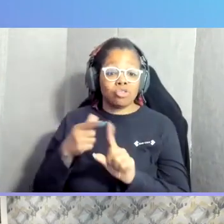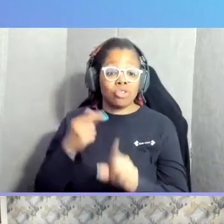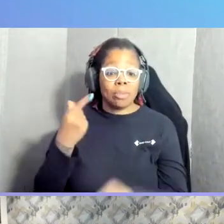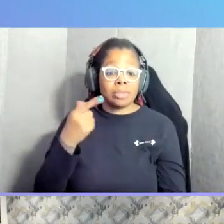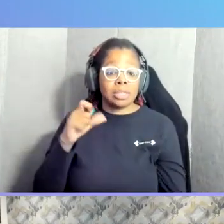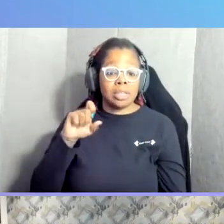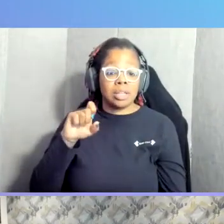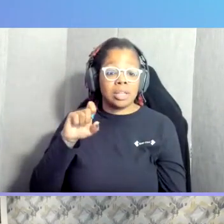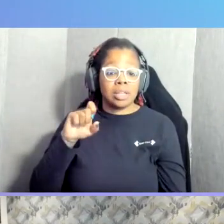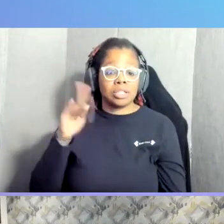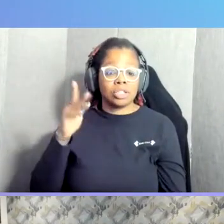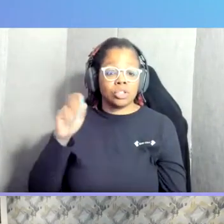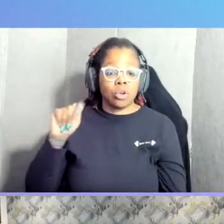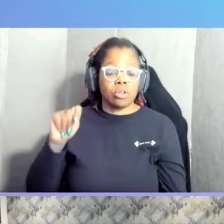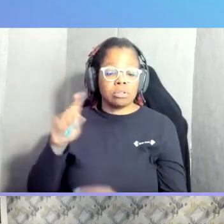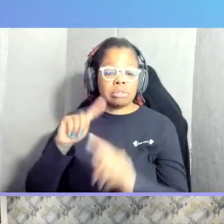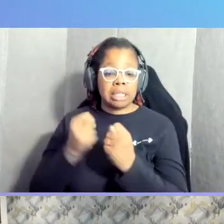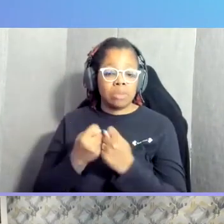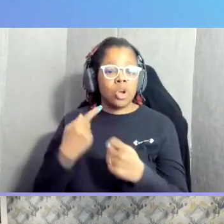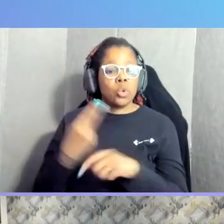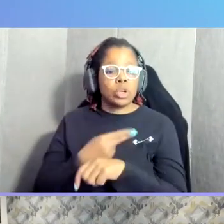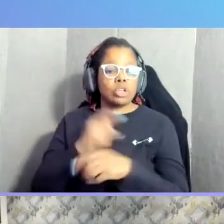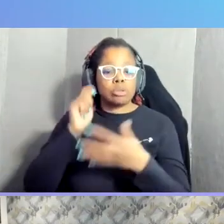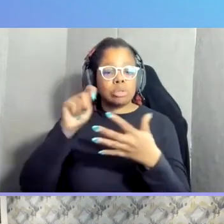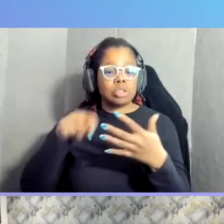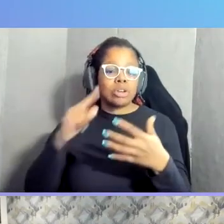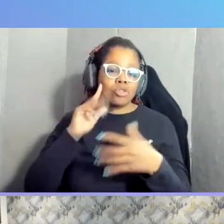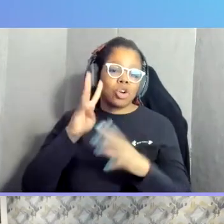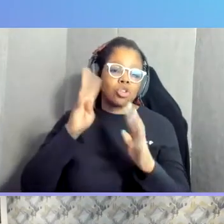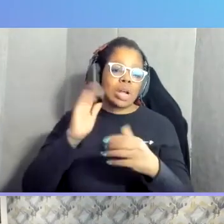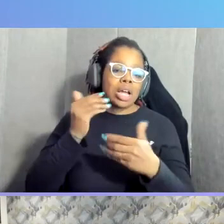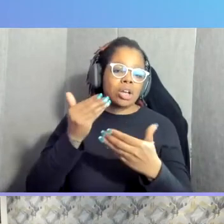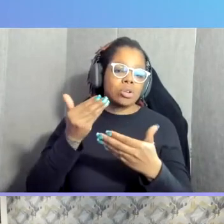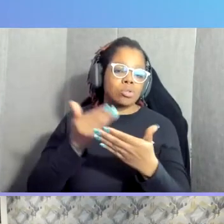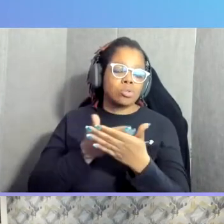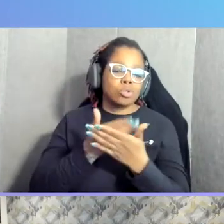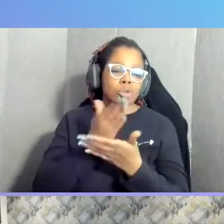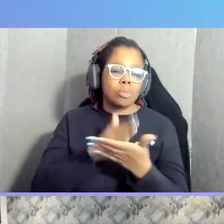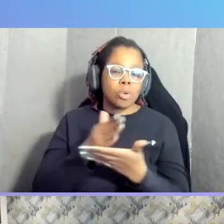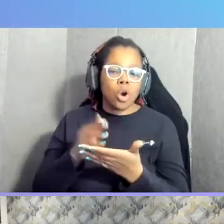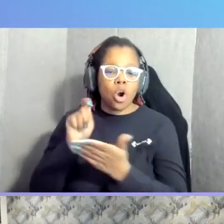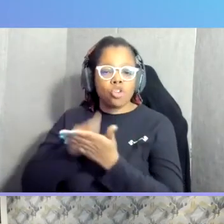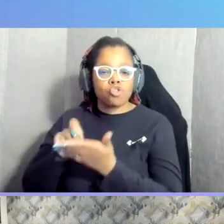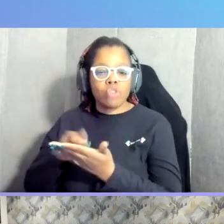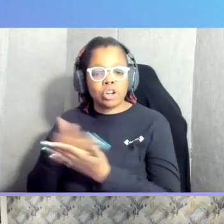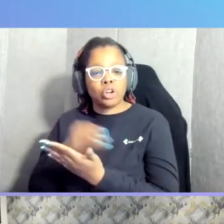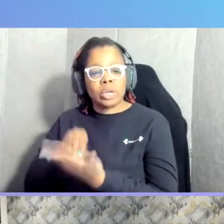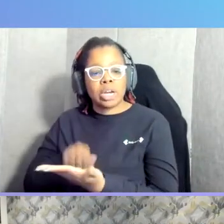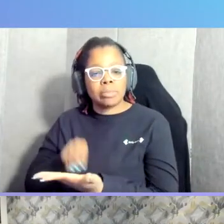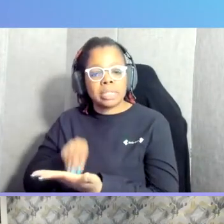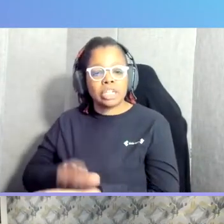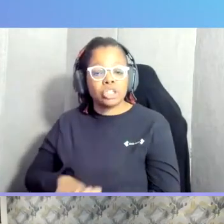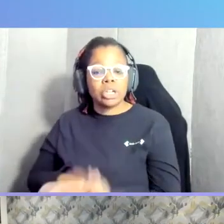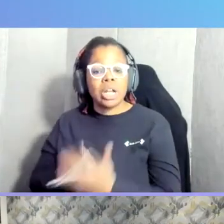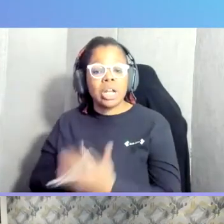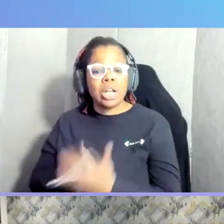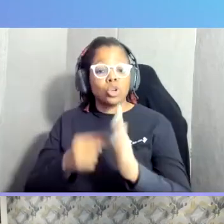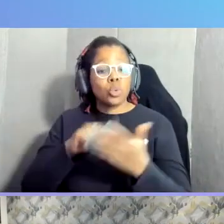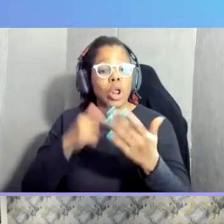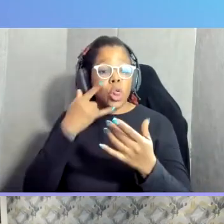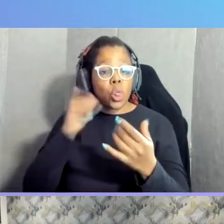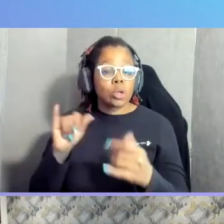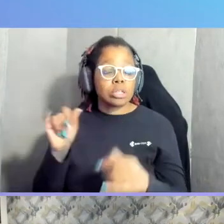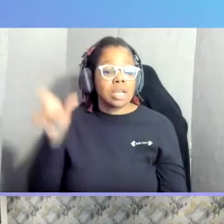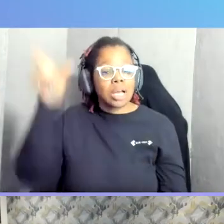the checklist to create a new component or to write a new documentation. I'm showing how it looks like on the